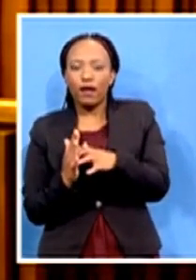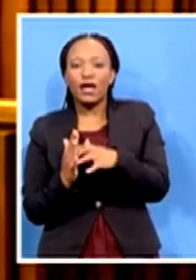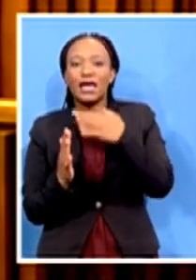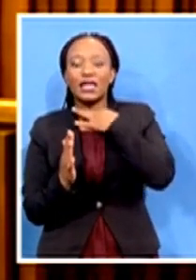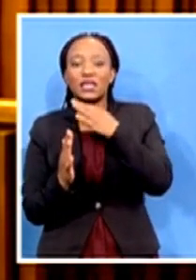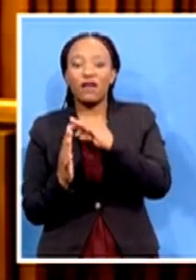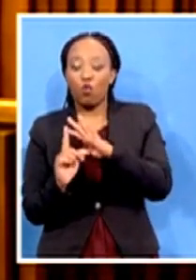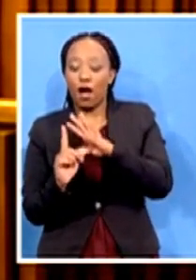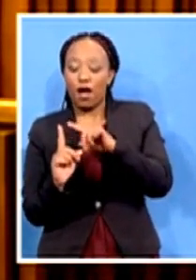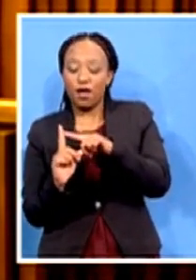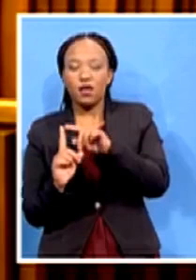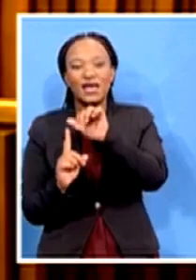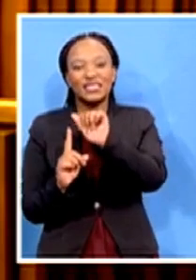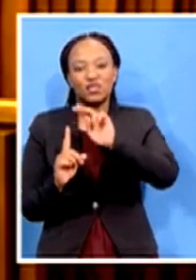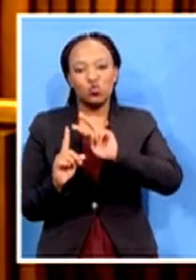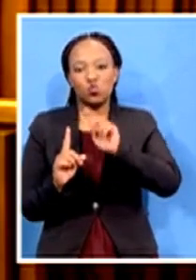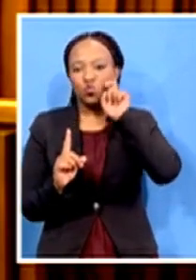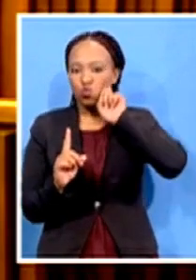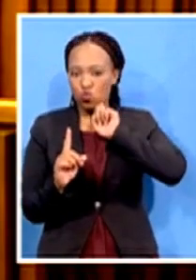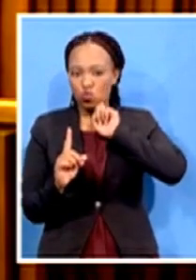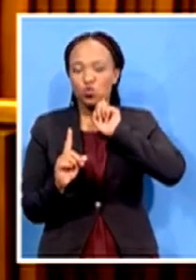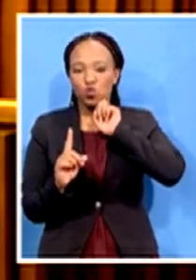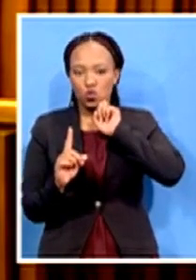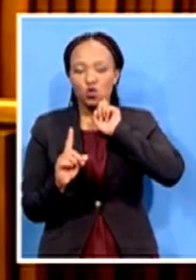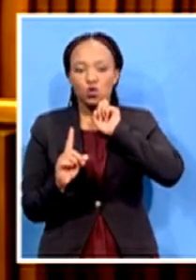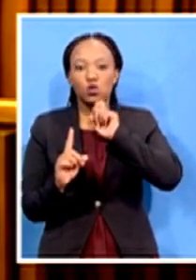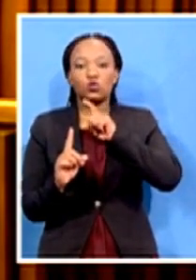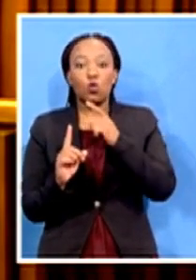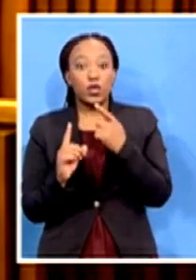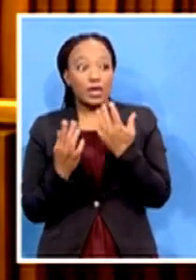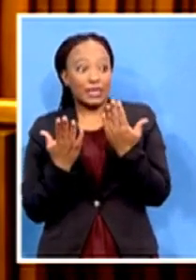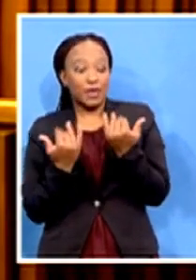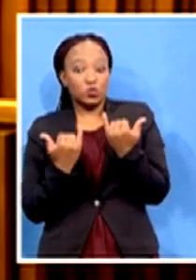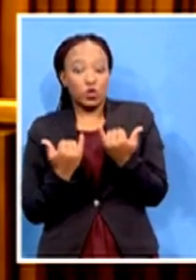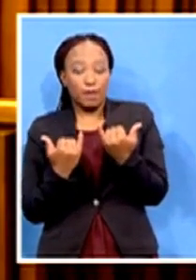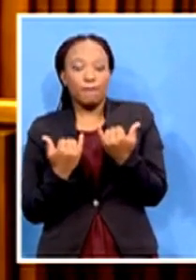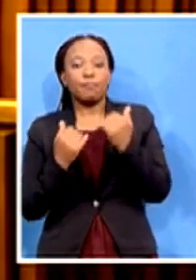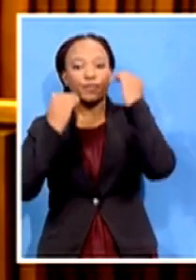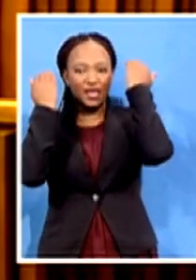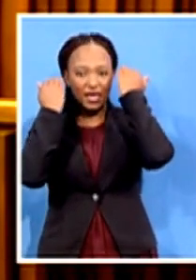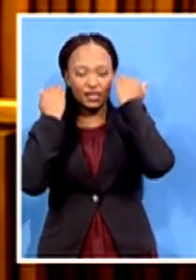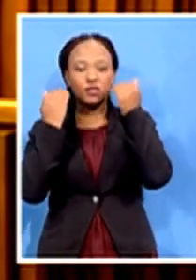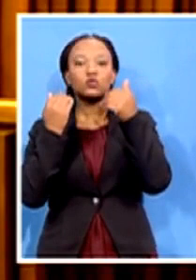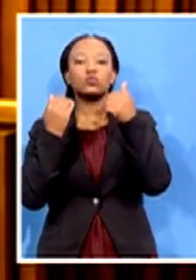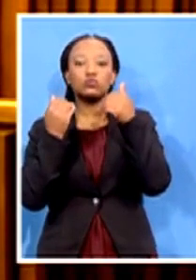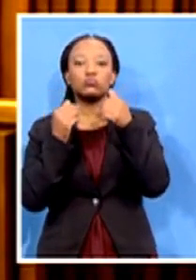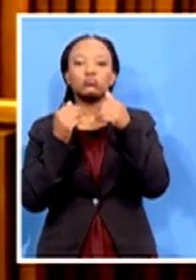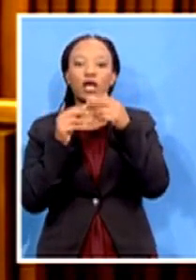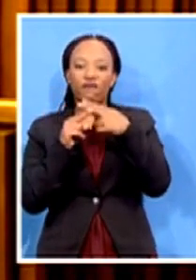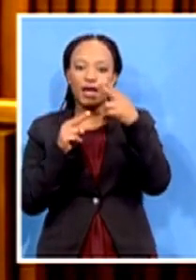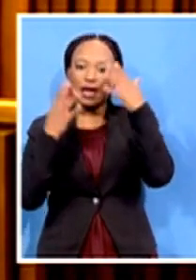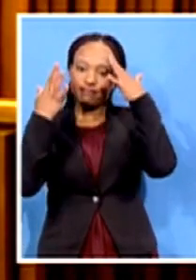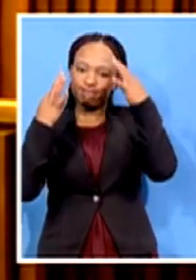essentially today we're expecting the presiding judge to complete that sentence. Certainly something, I guess, that in